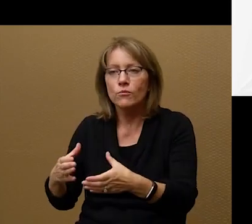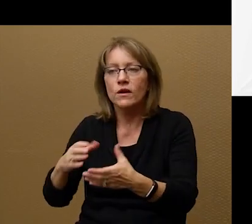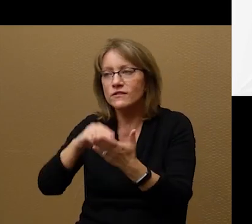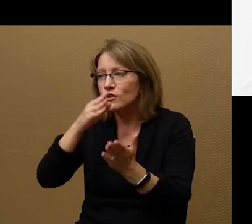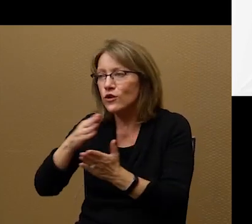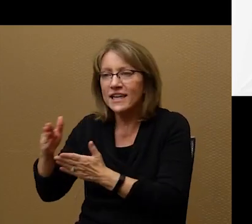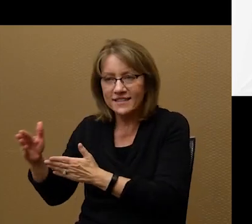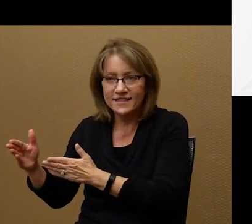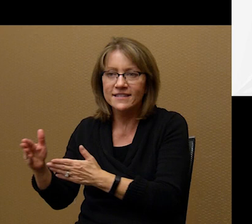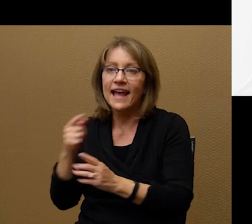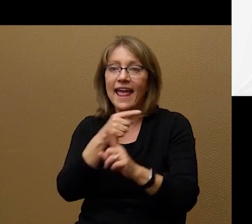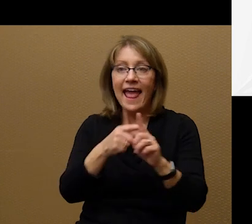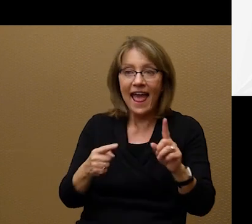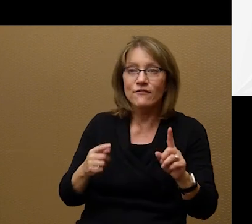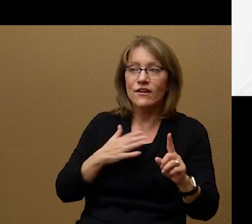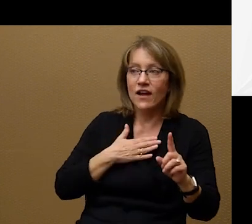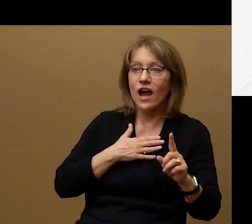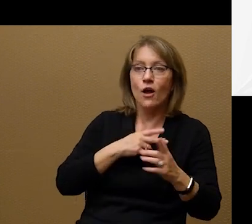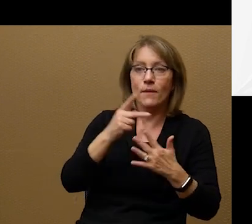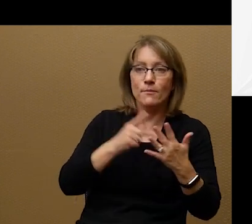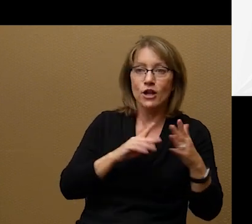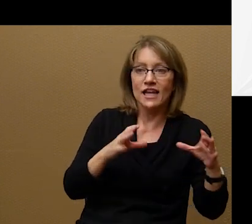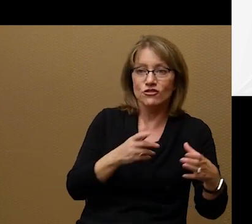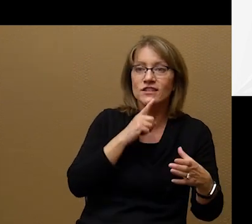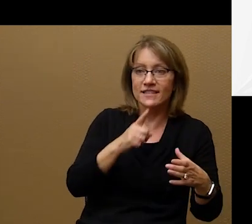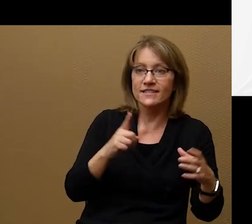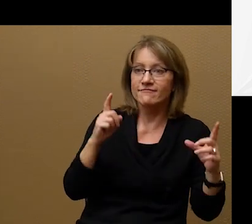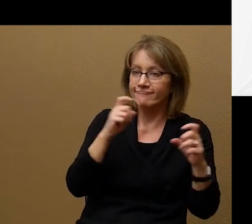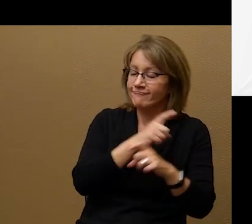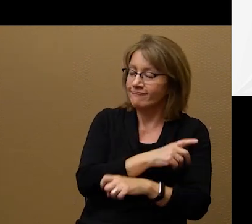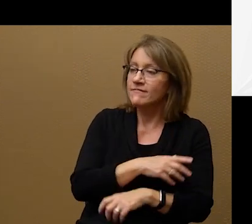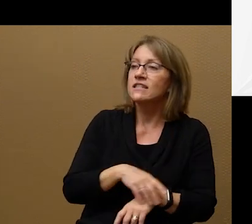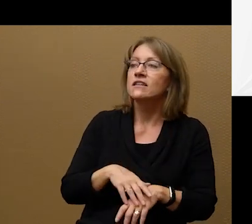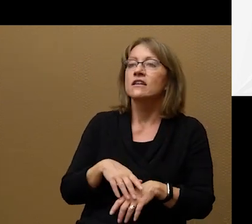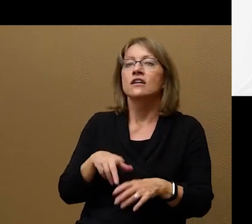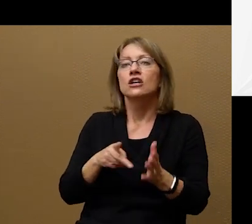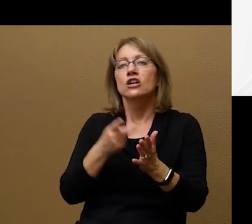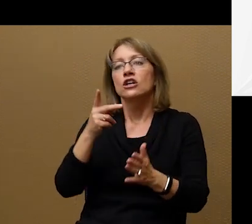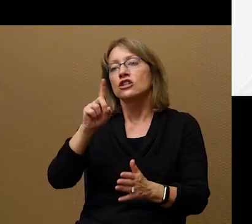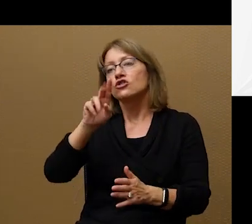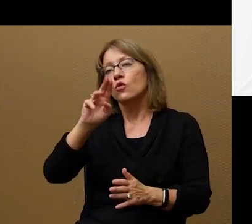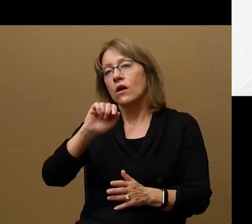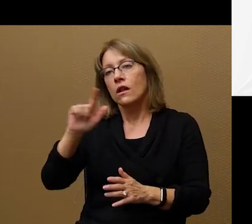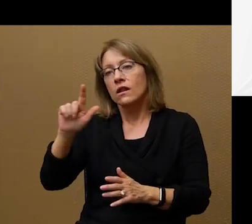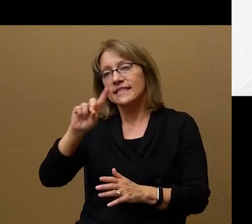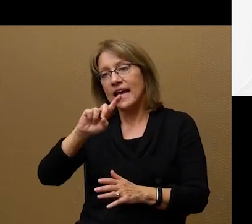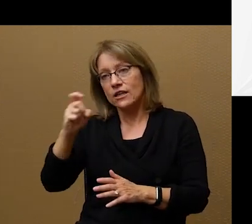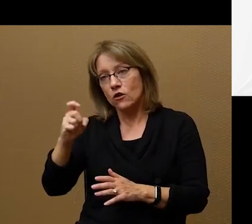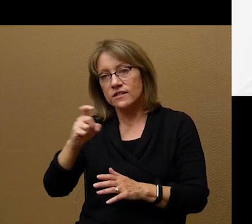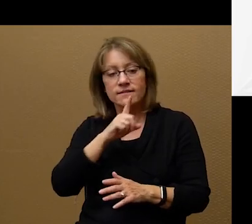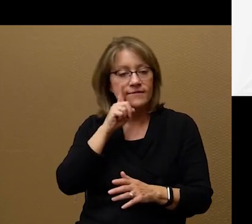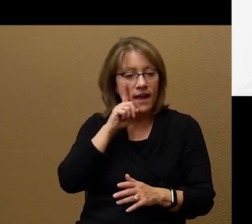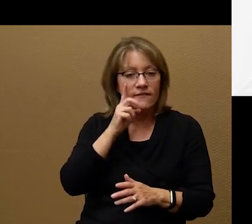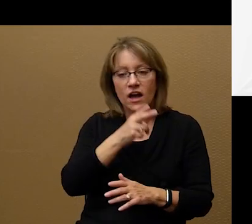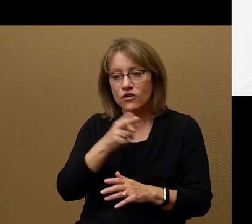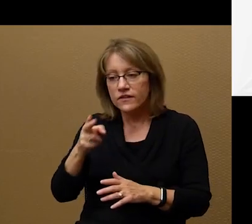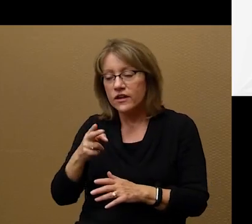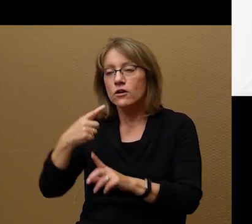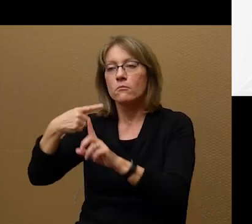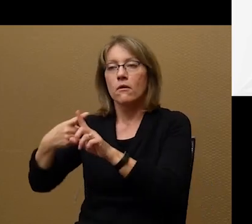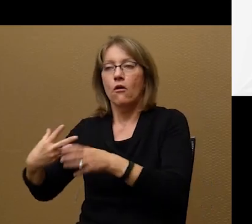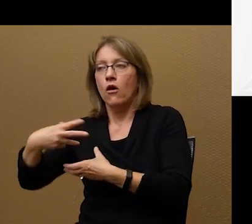complex. Students with a dual diagnosis of deaf or hard of hearing and autism exhibit